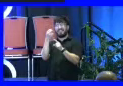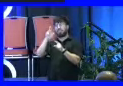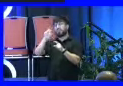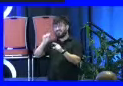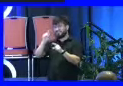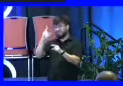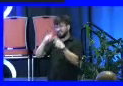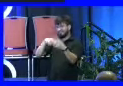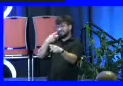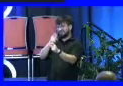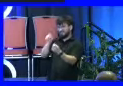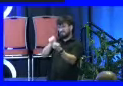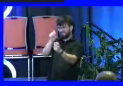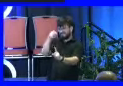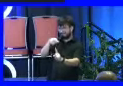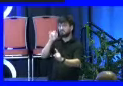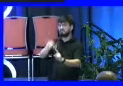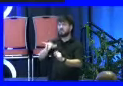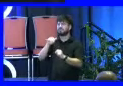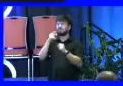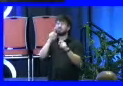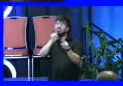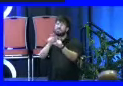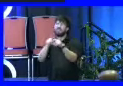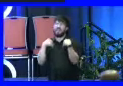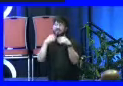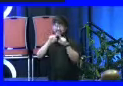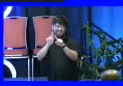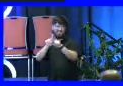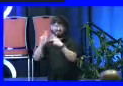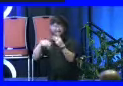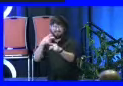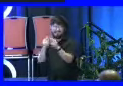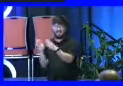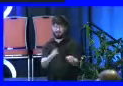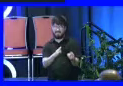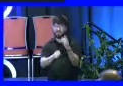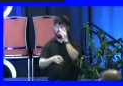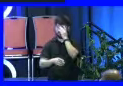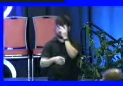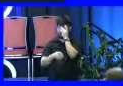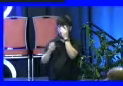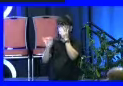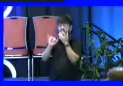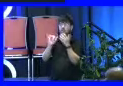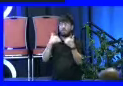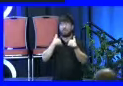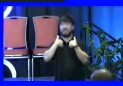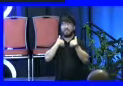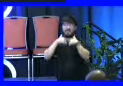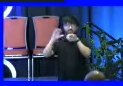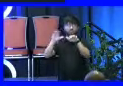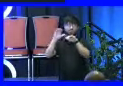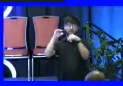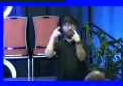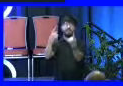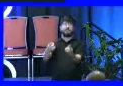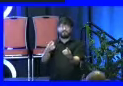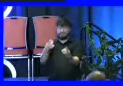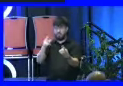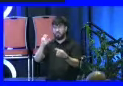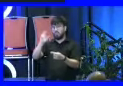adjustment differently in different types of plans. The what we had been doing before. We did rate